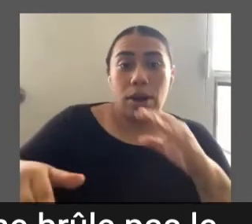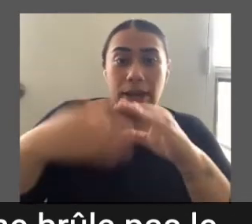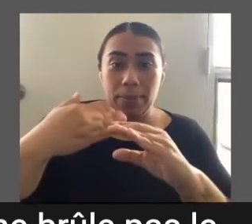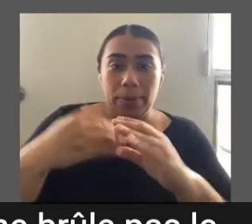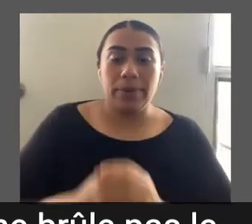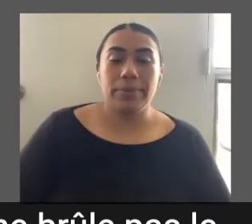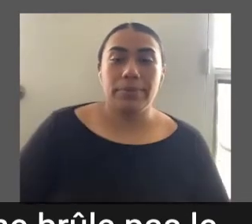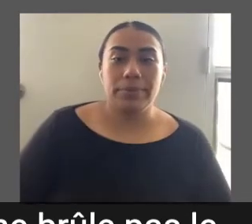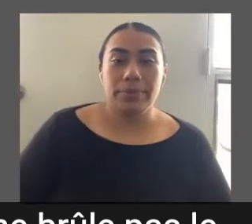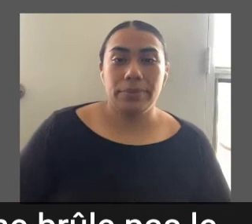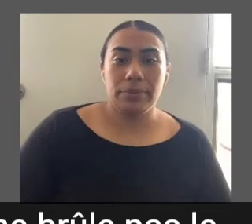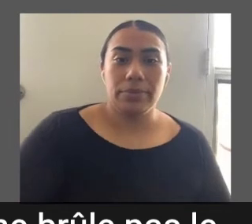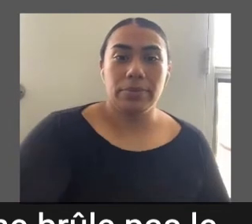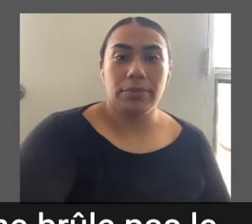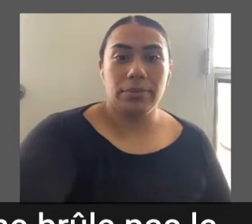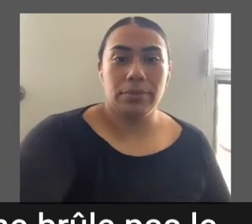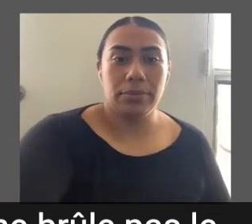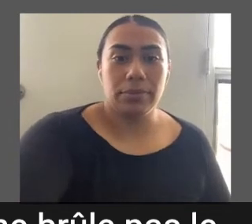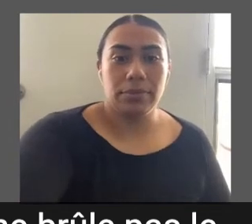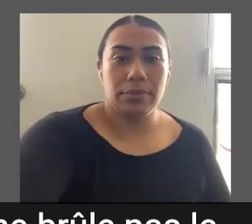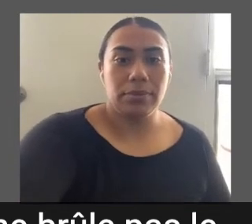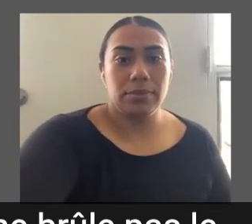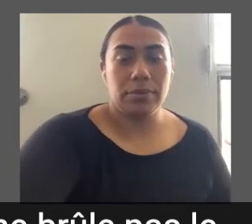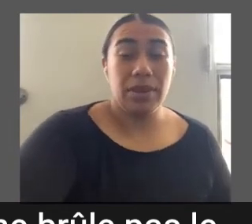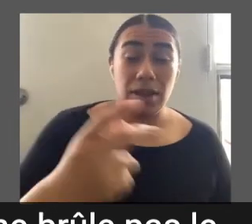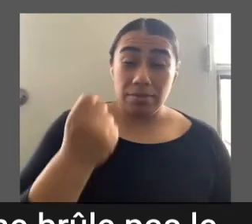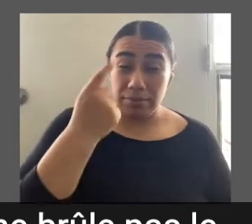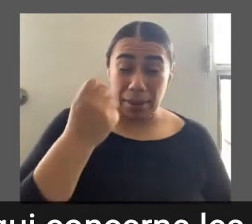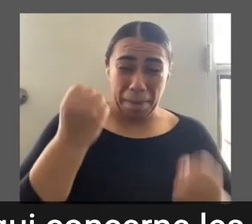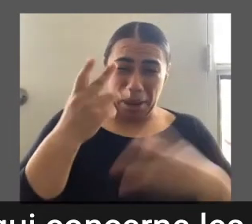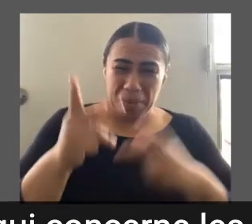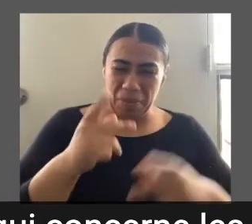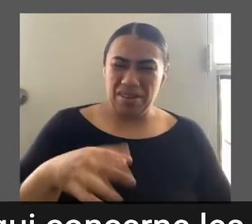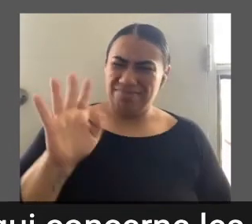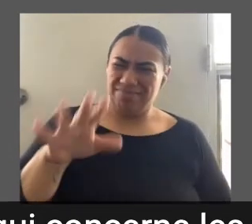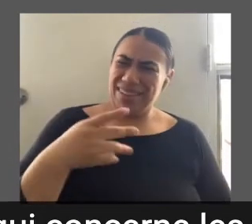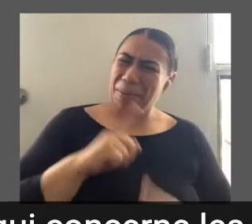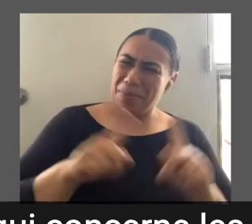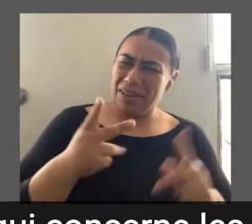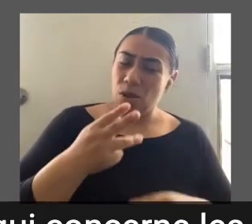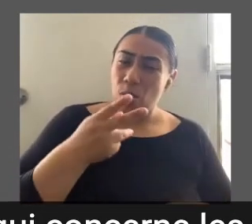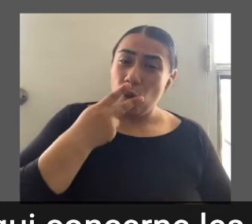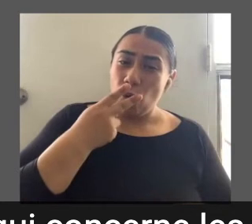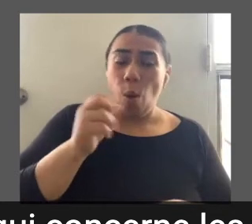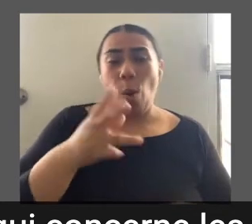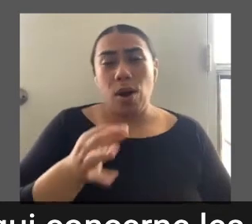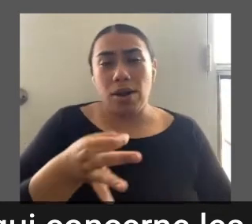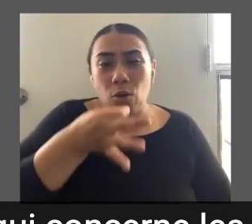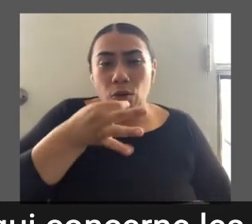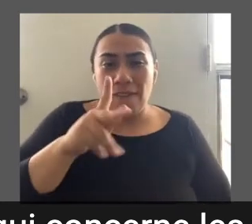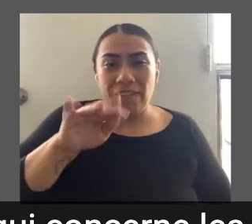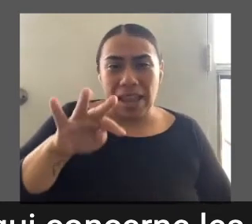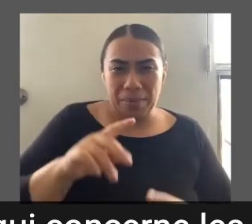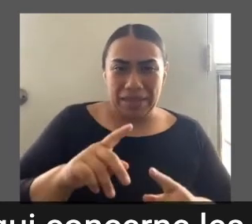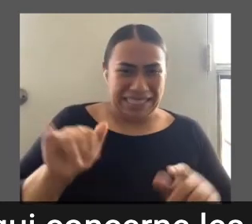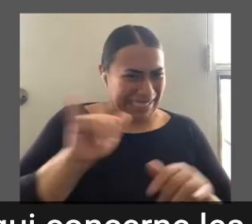the cannabinoids and does not burn the product or create carcinogens. There are a wide variety of options when it comes to dry